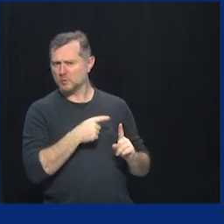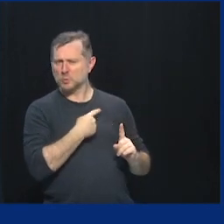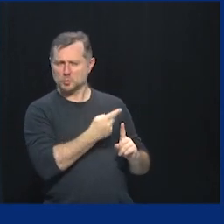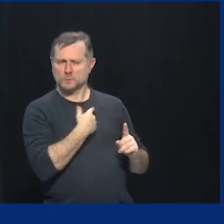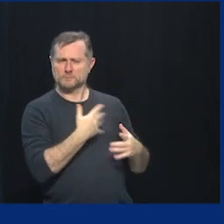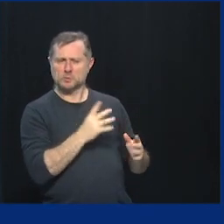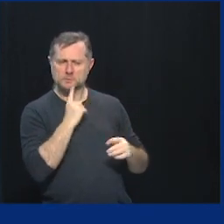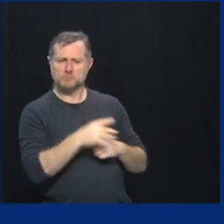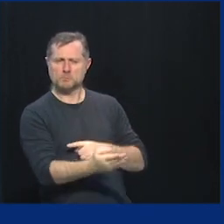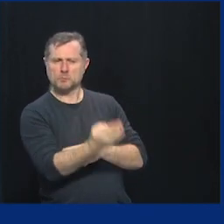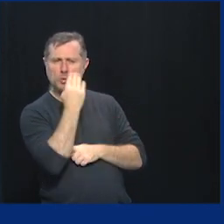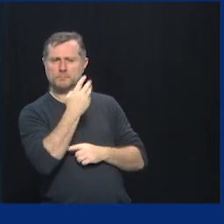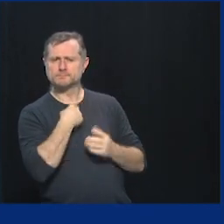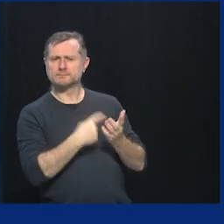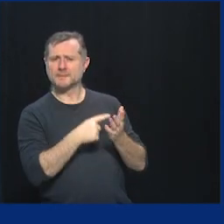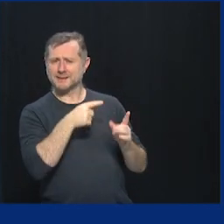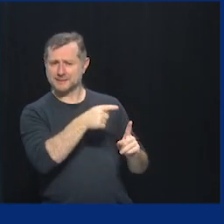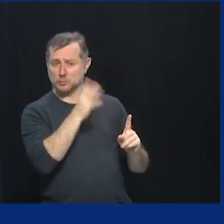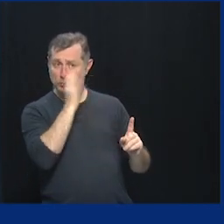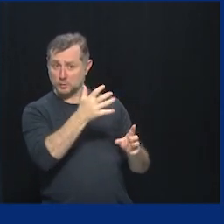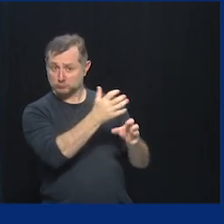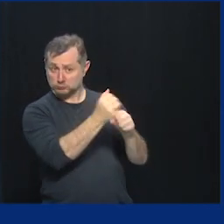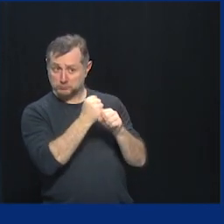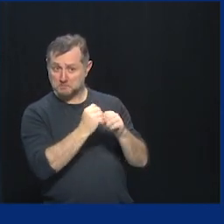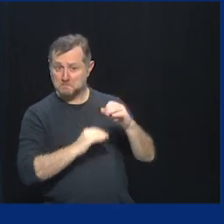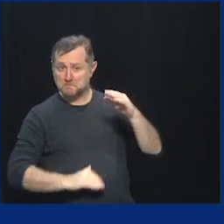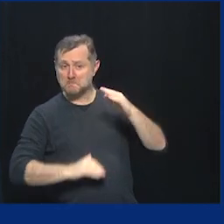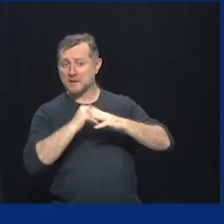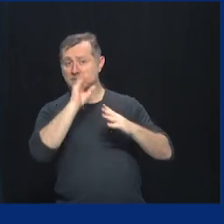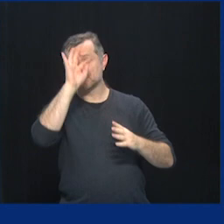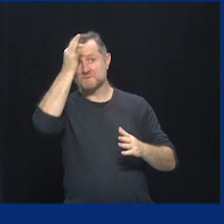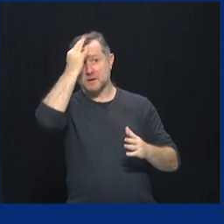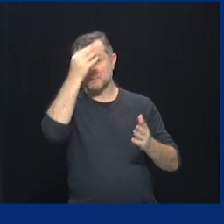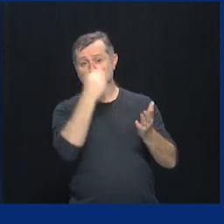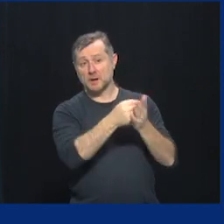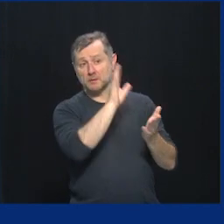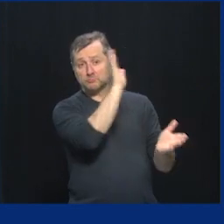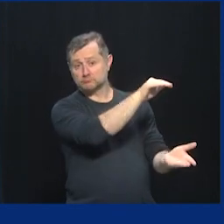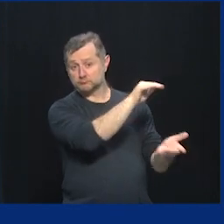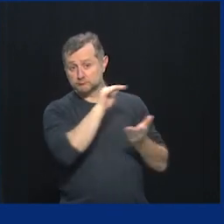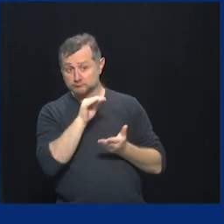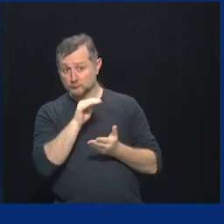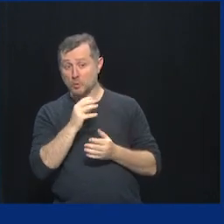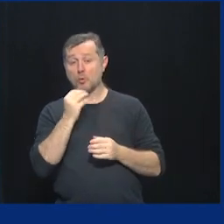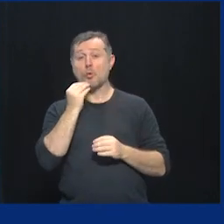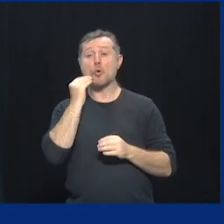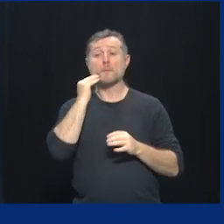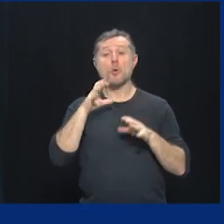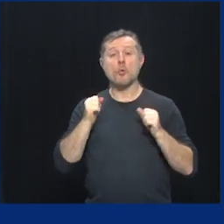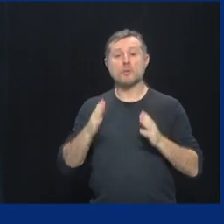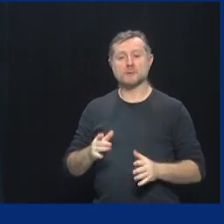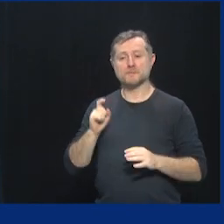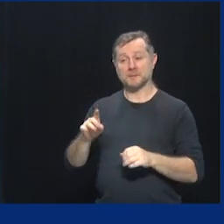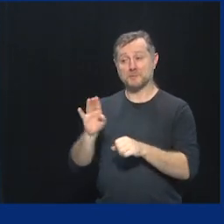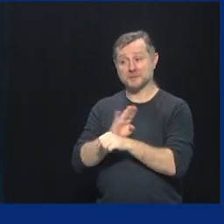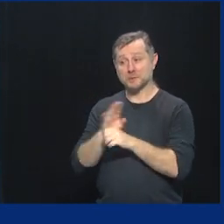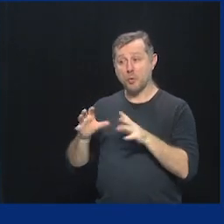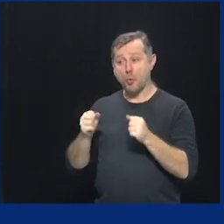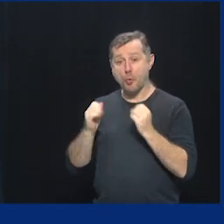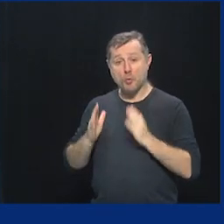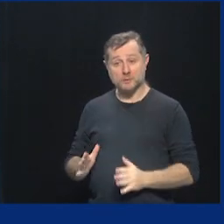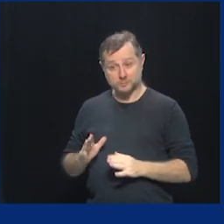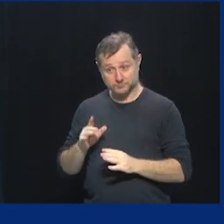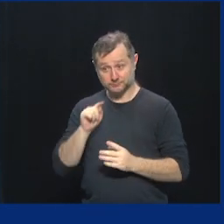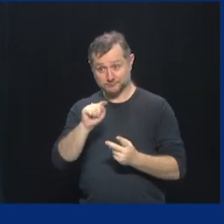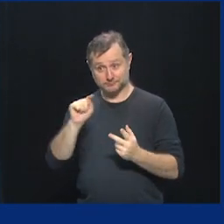us the maximum federal aid. Our homeowners need it. Our business owners need it. People are going through hell right now. They need help.